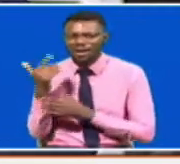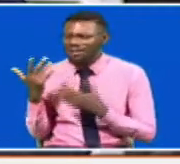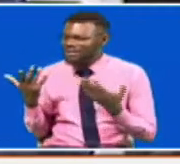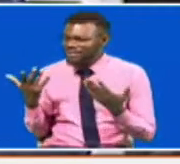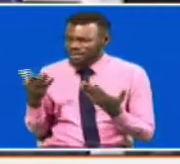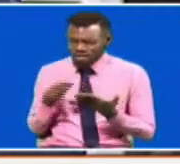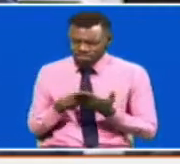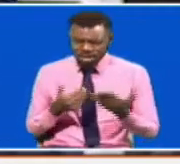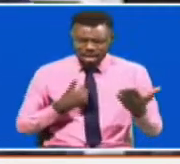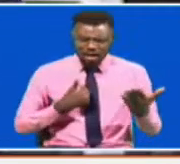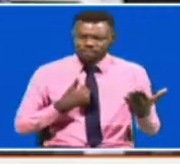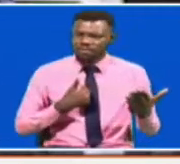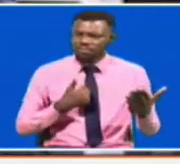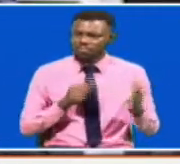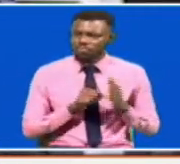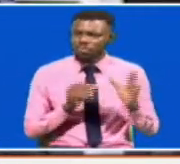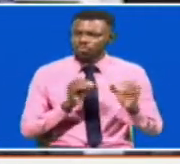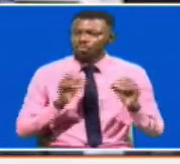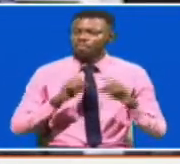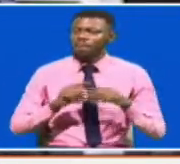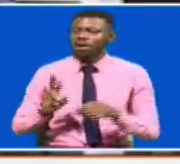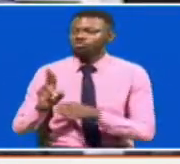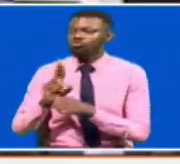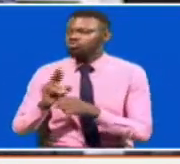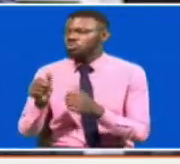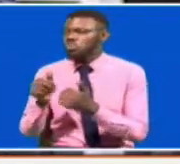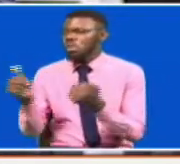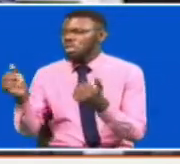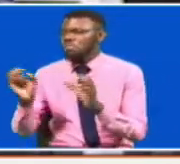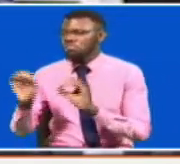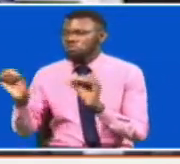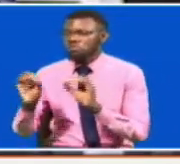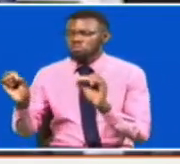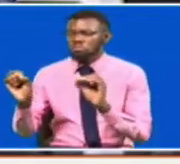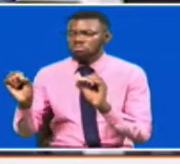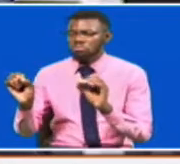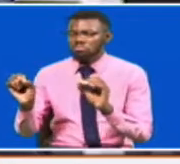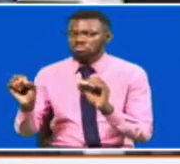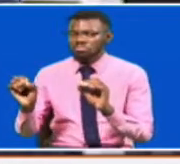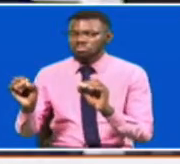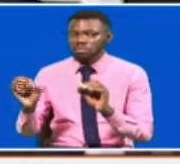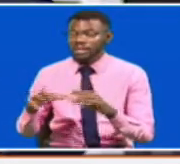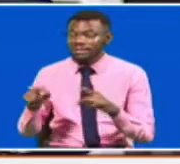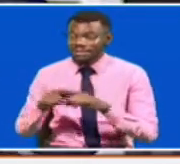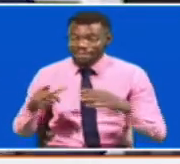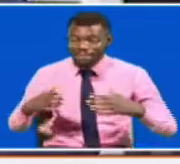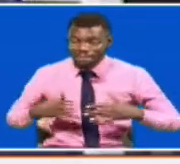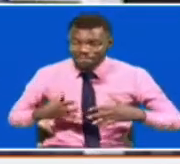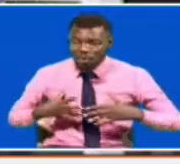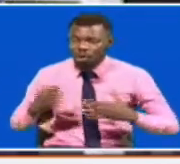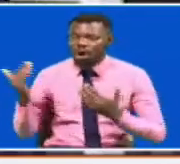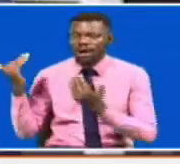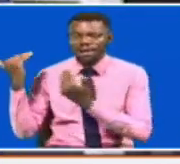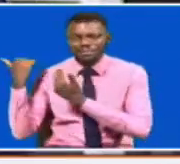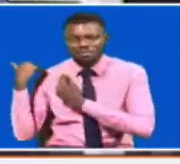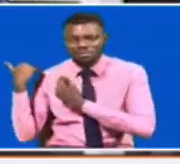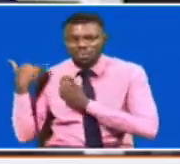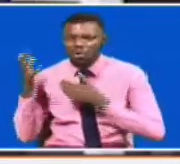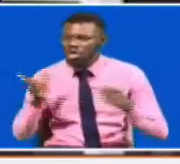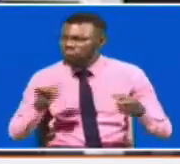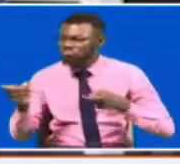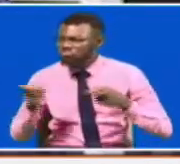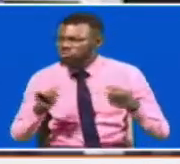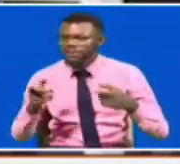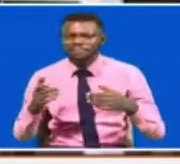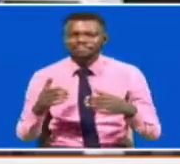have, it is how you use it. So the resources were not properly applied. and the people who are running the command center were not interested